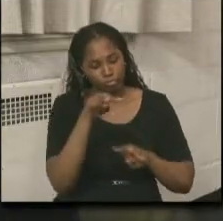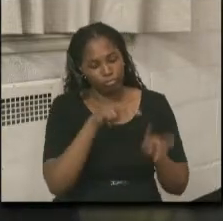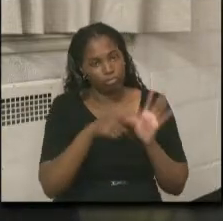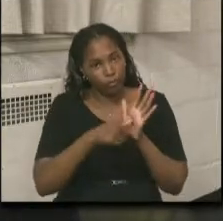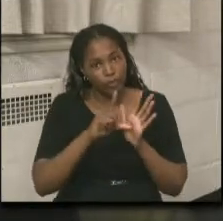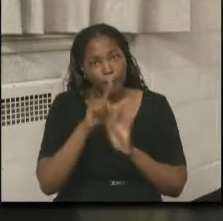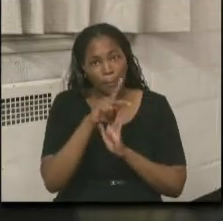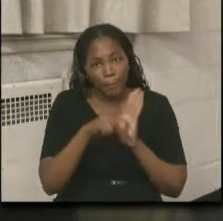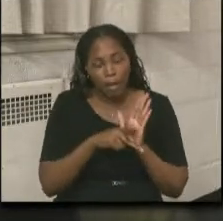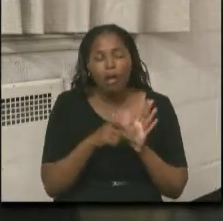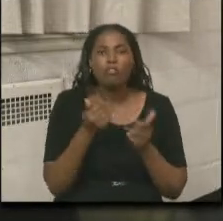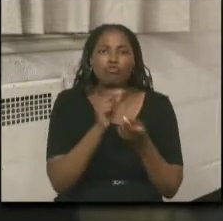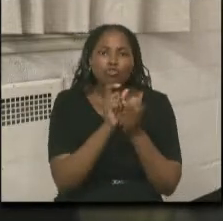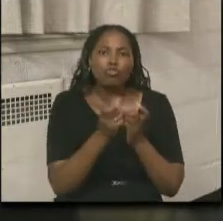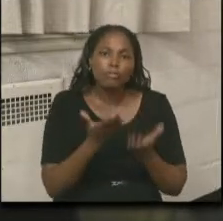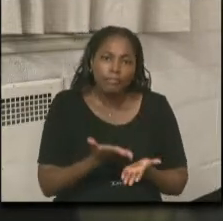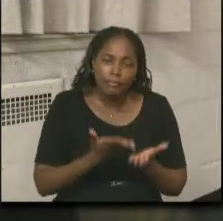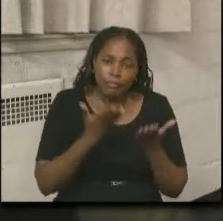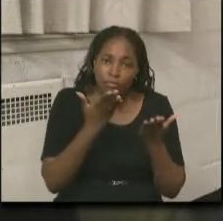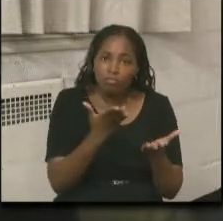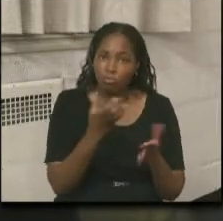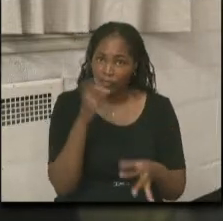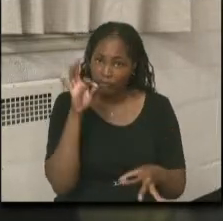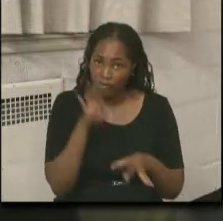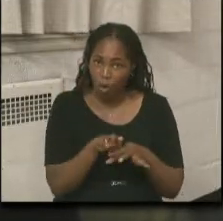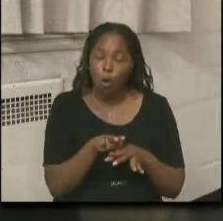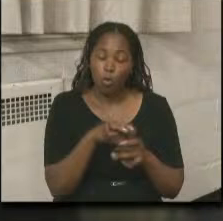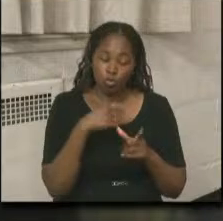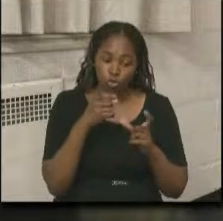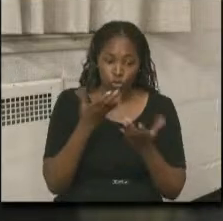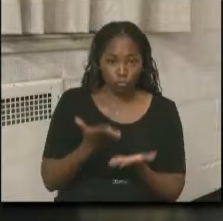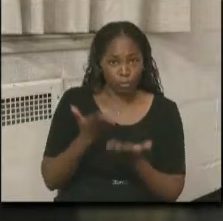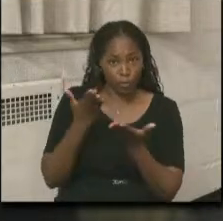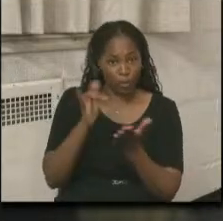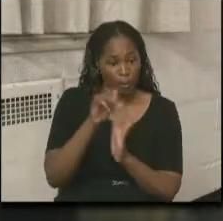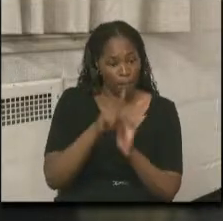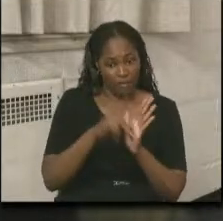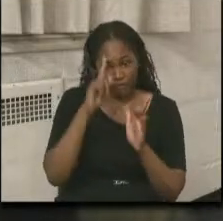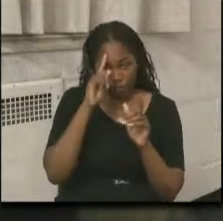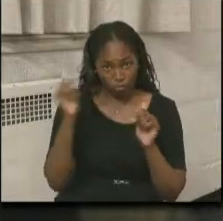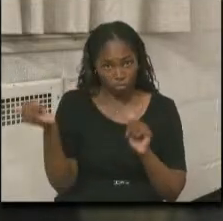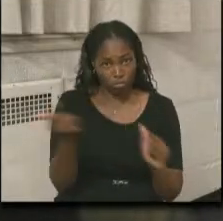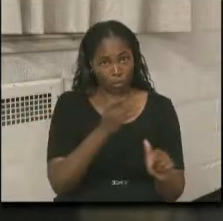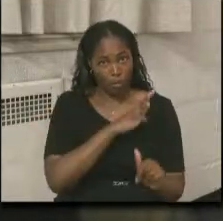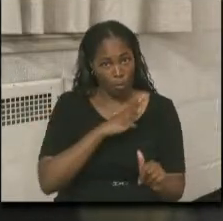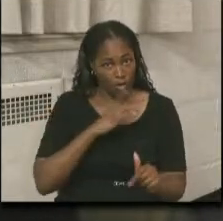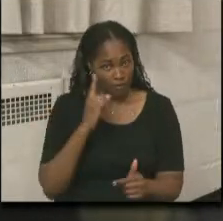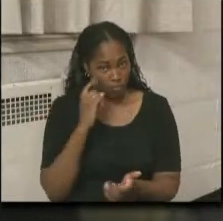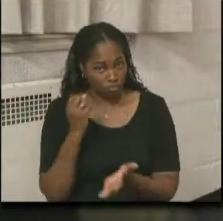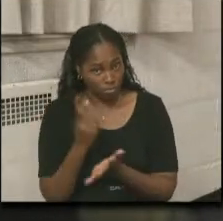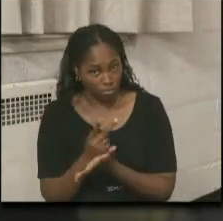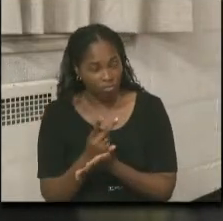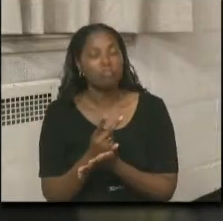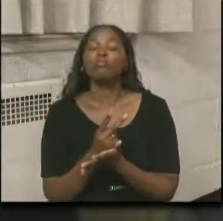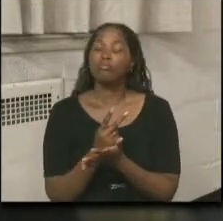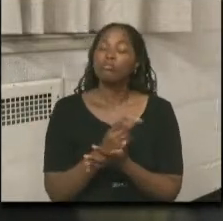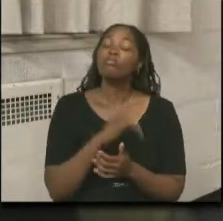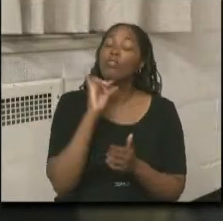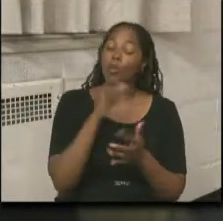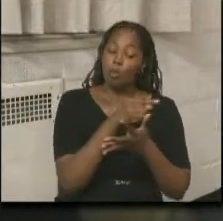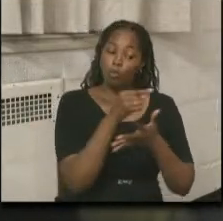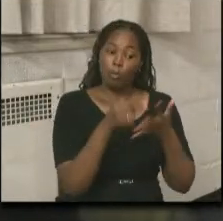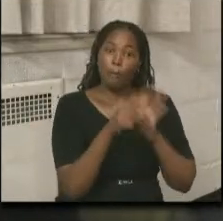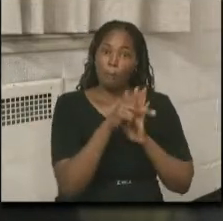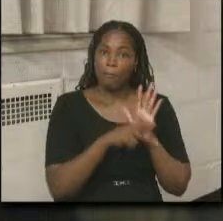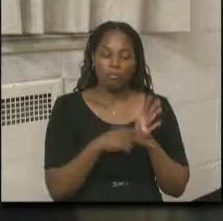suggesting changes, and voting on whether to send the policy to the entire board for consideration with the recommendation to seek public comment. The following policies have been